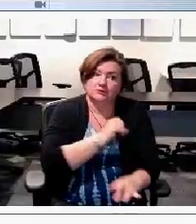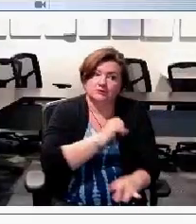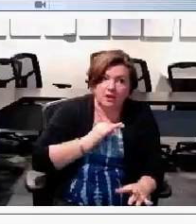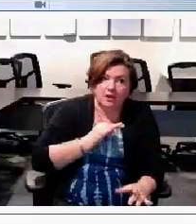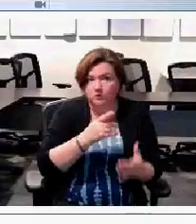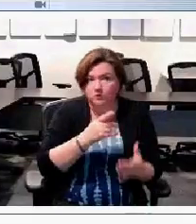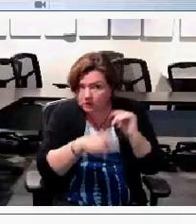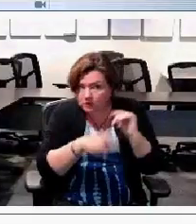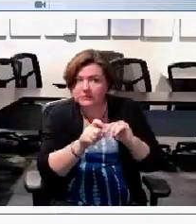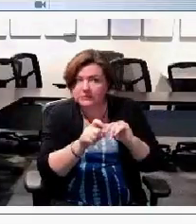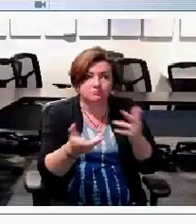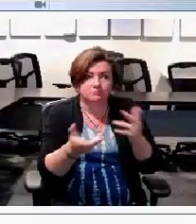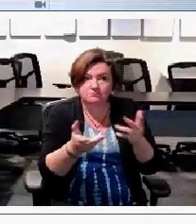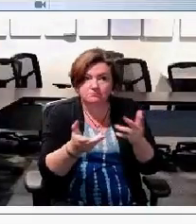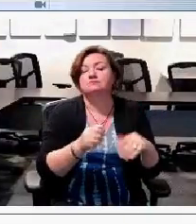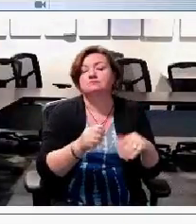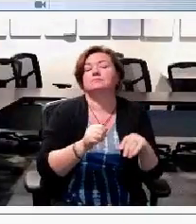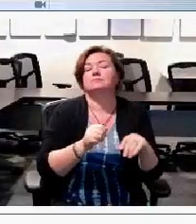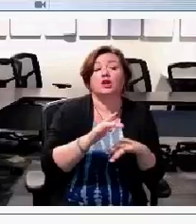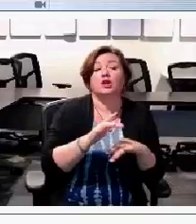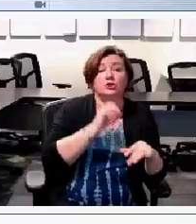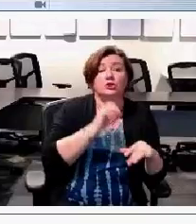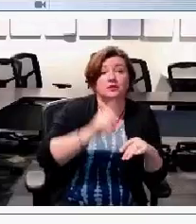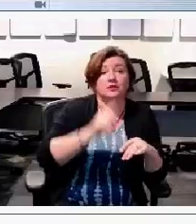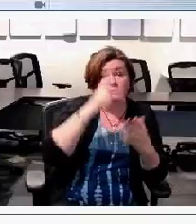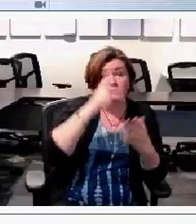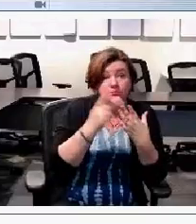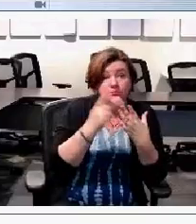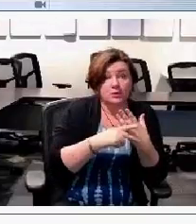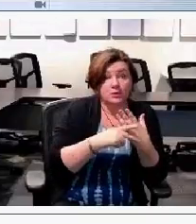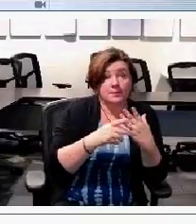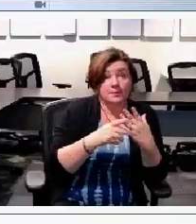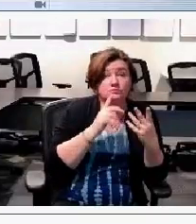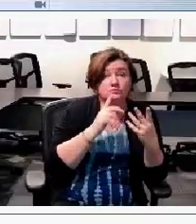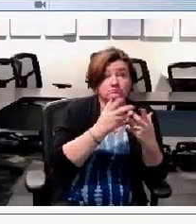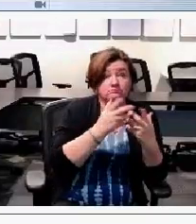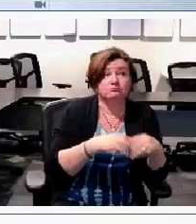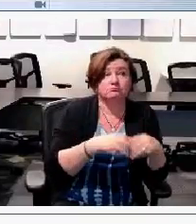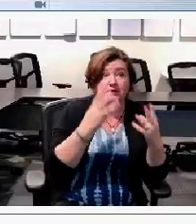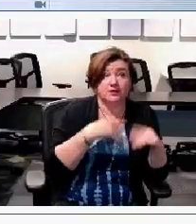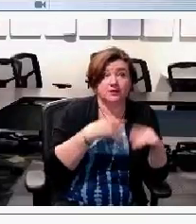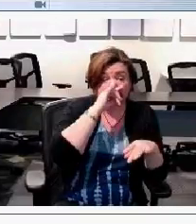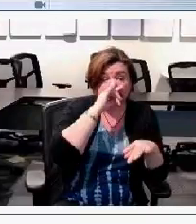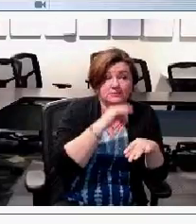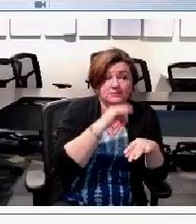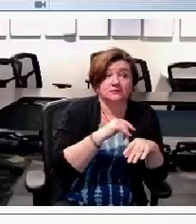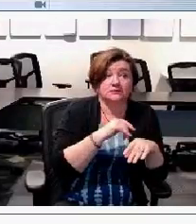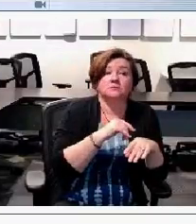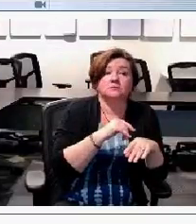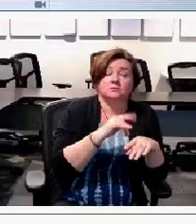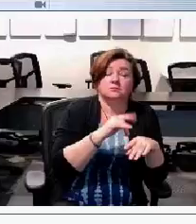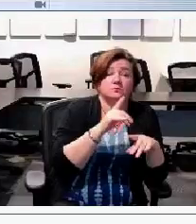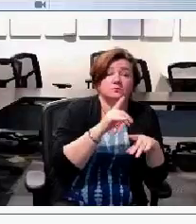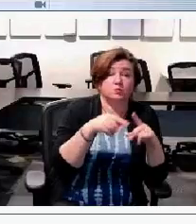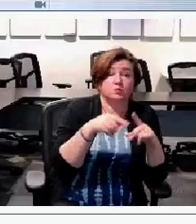need. We have lots of education programs that have had many of our kids, and so the support